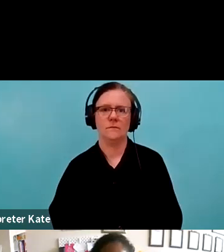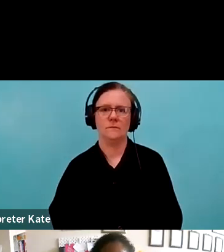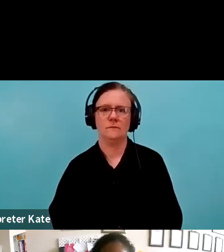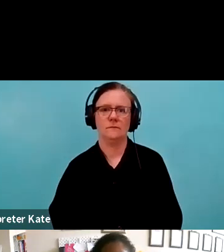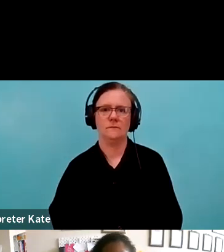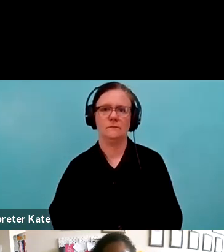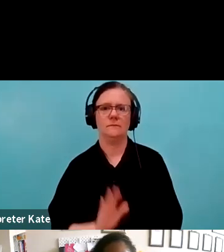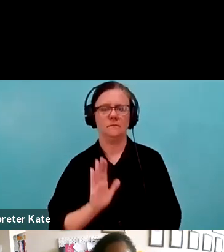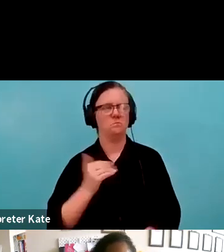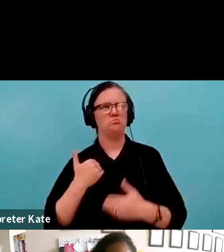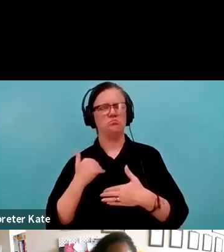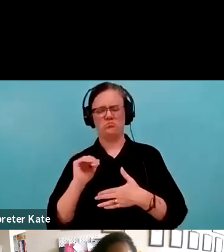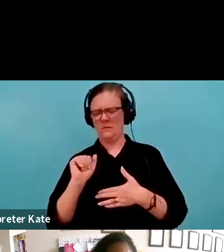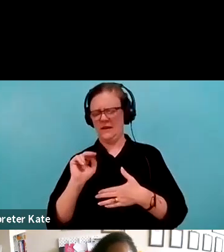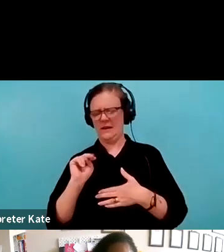I can